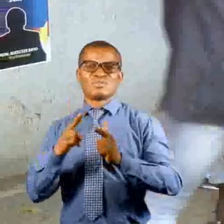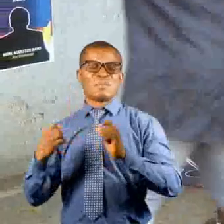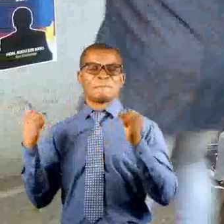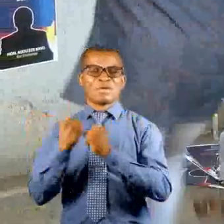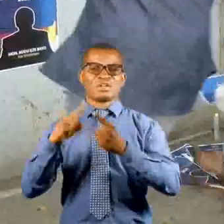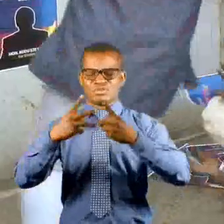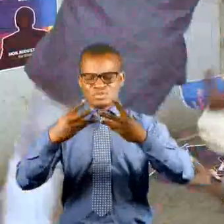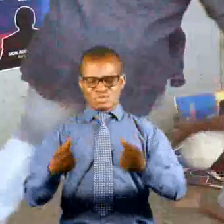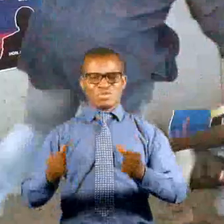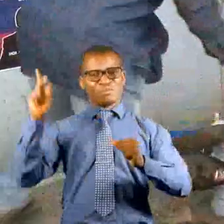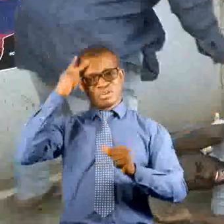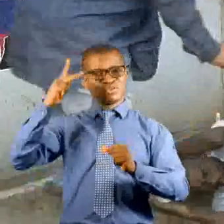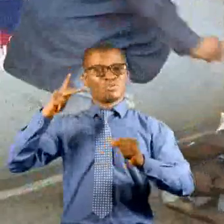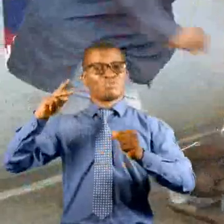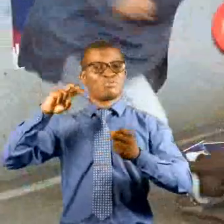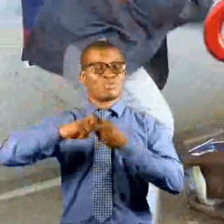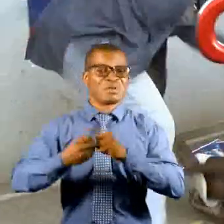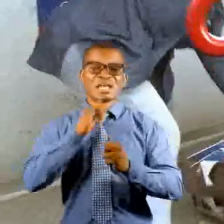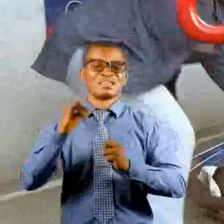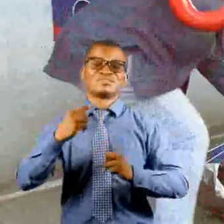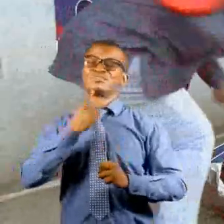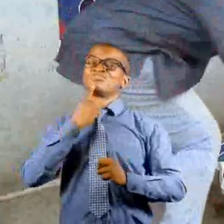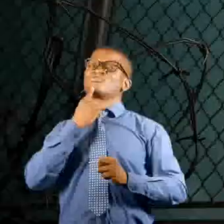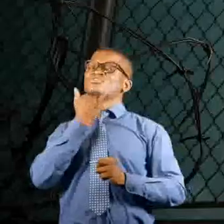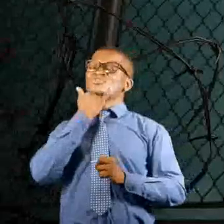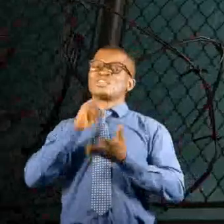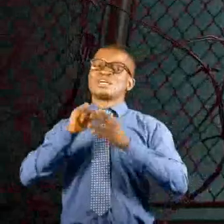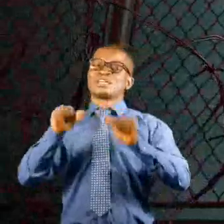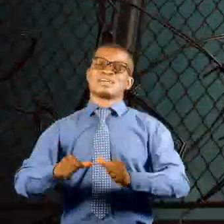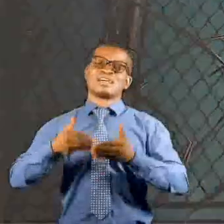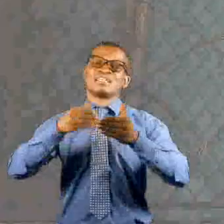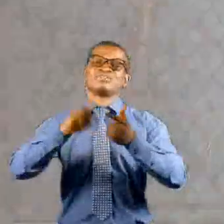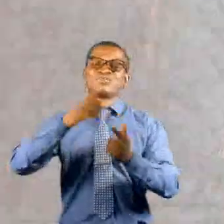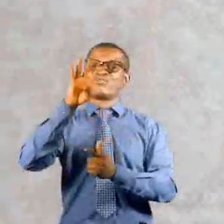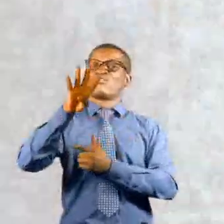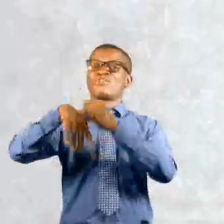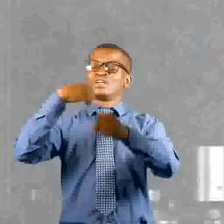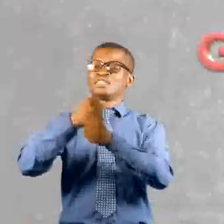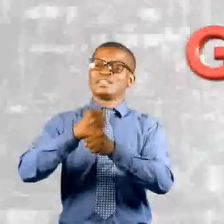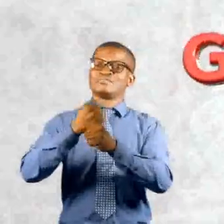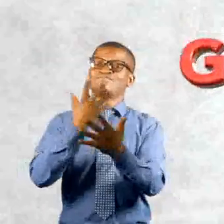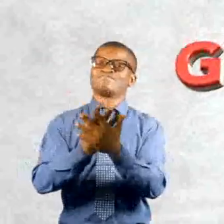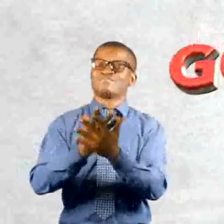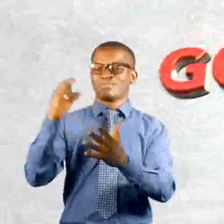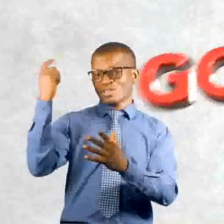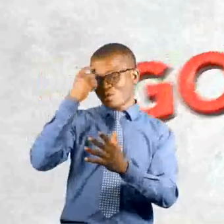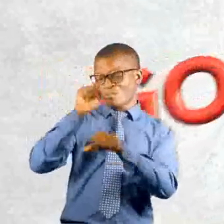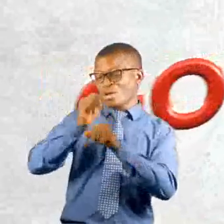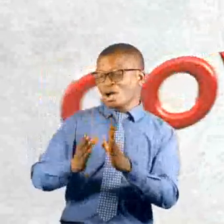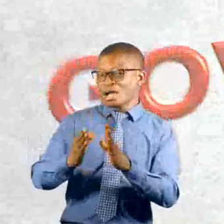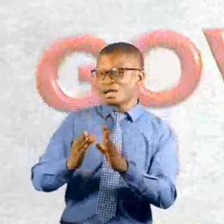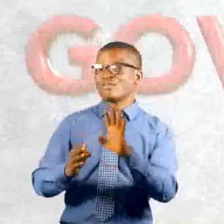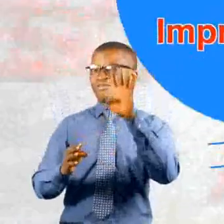by force to take certain political matter. Now, serious offense, oh, we fit land you 4 years imprisonment. For government worker,